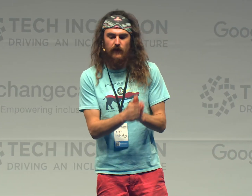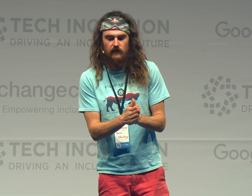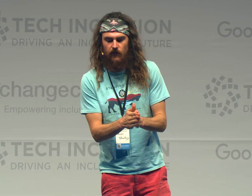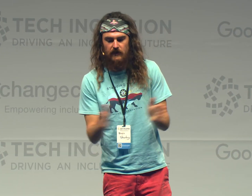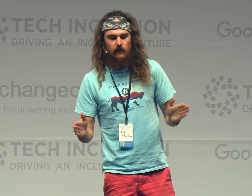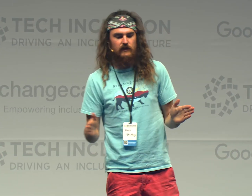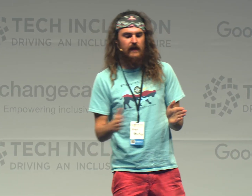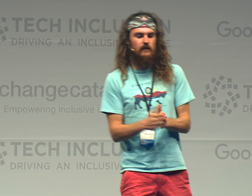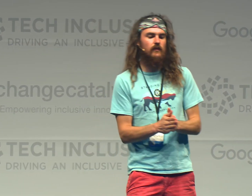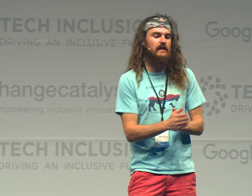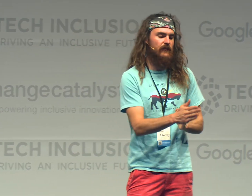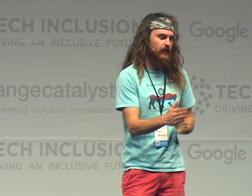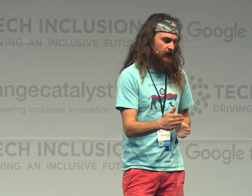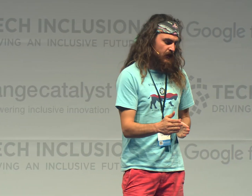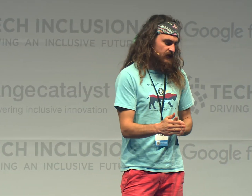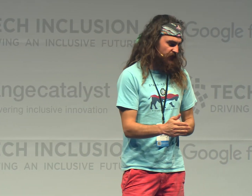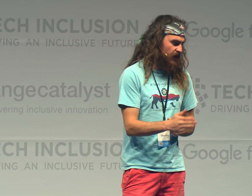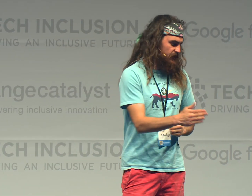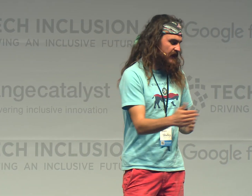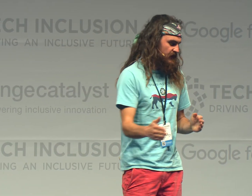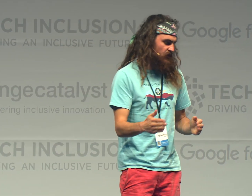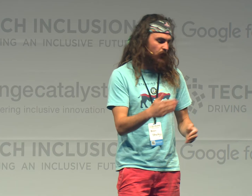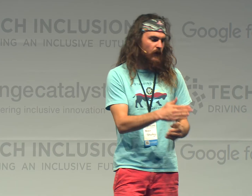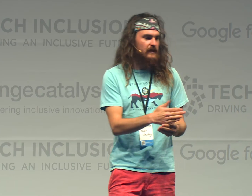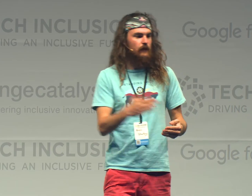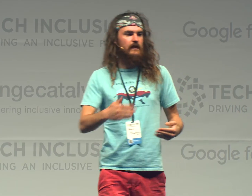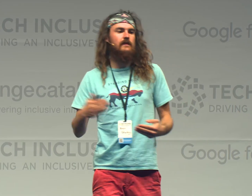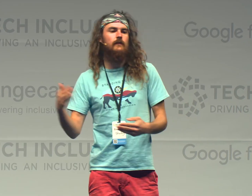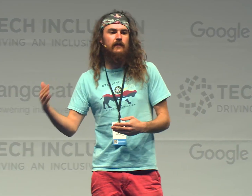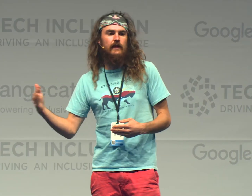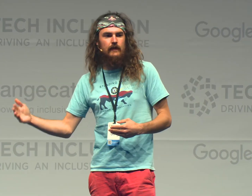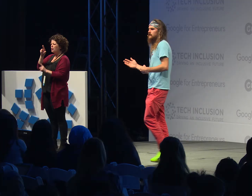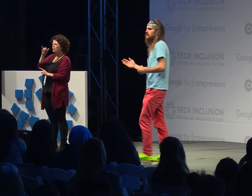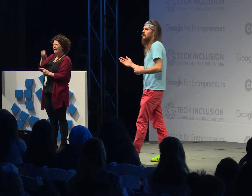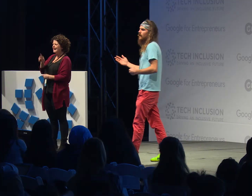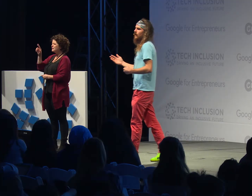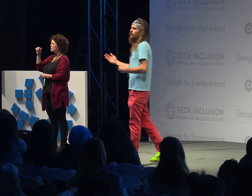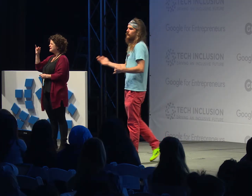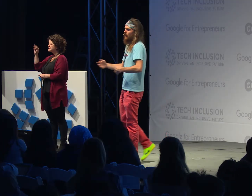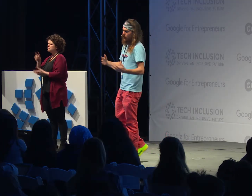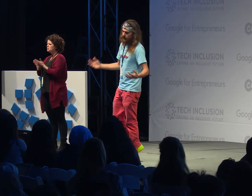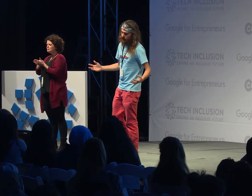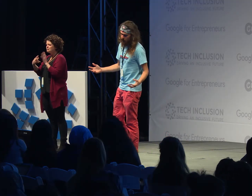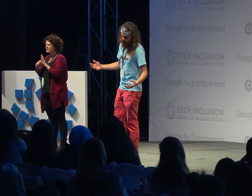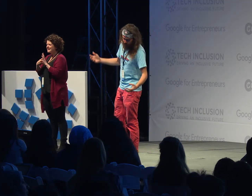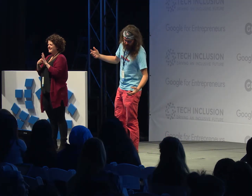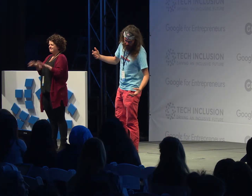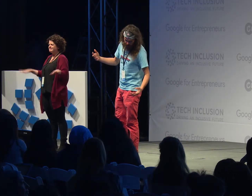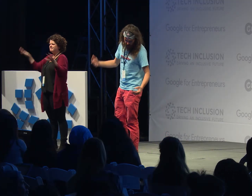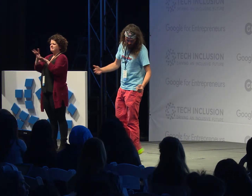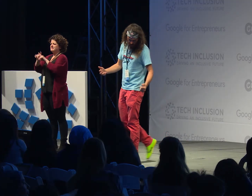like create sort of misunderstandings or like different understandings of what race and racism even is throughout our different